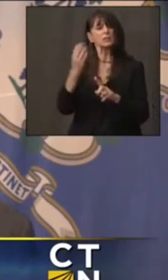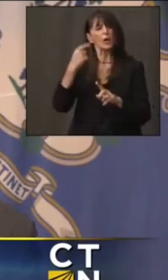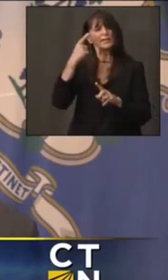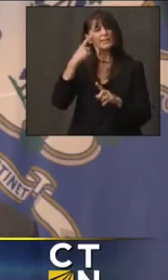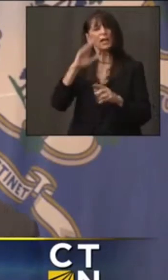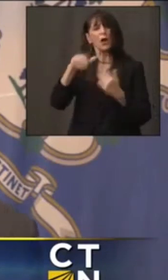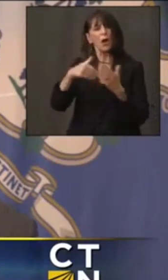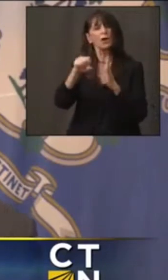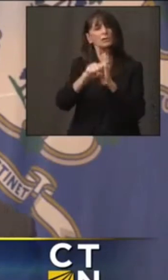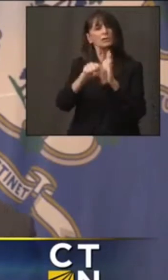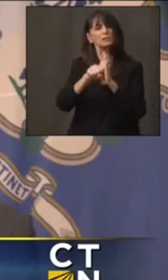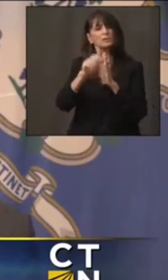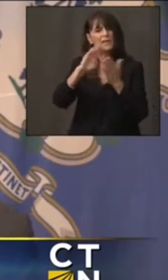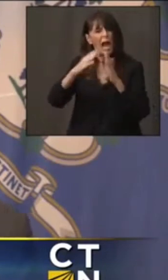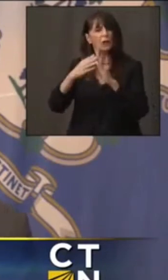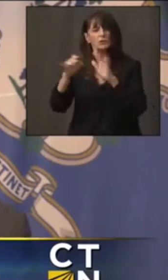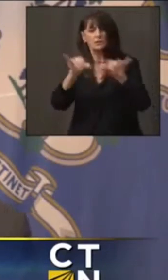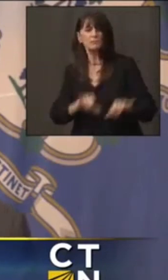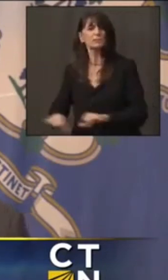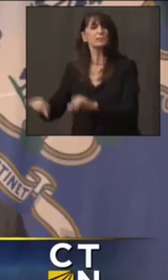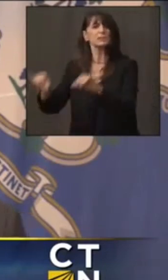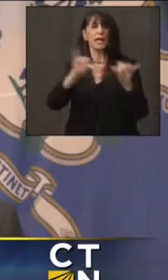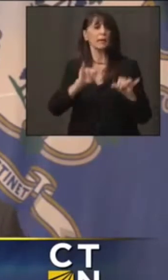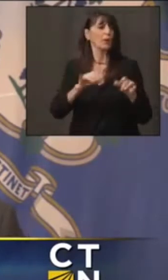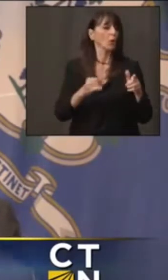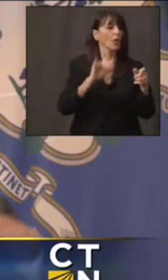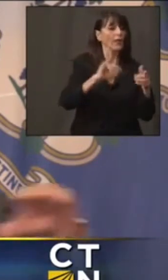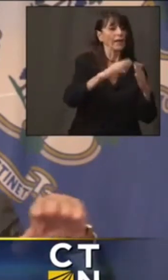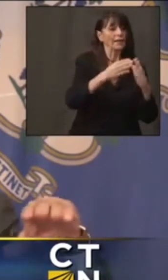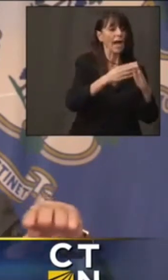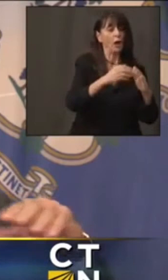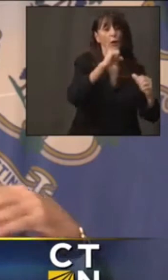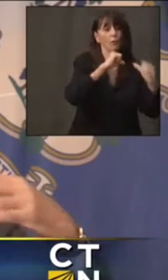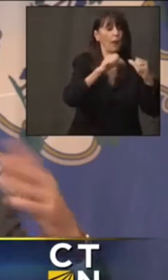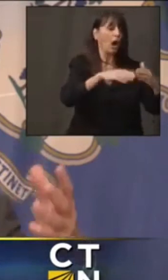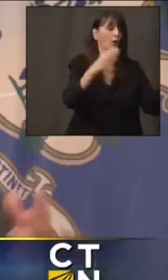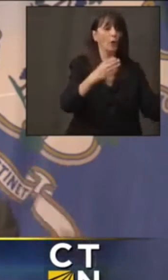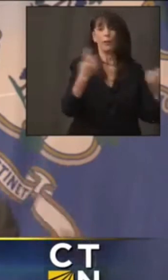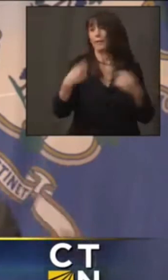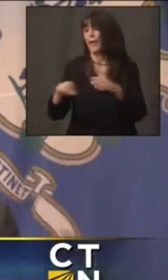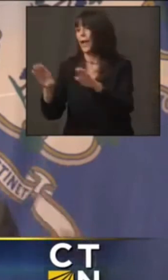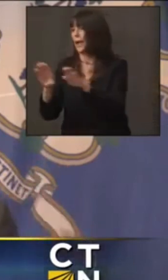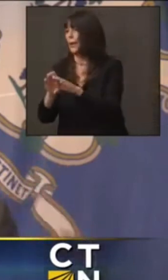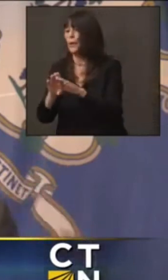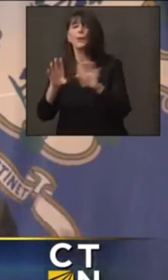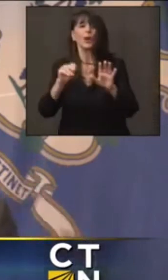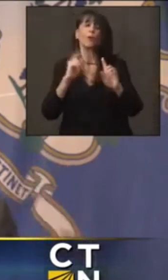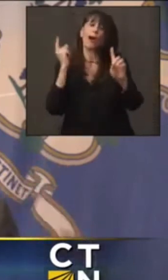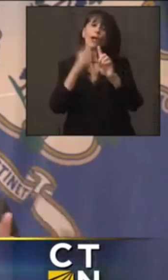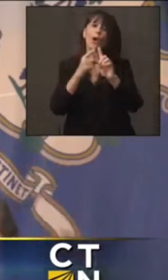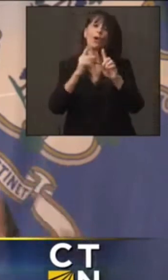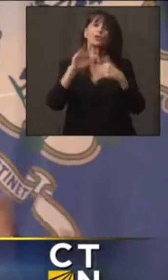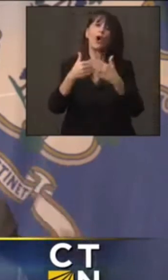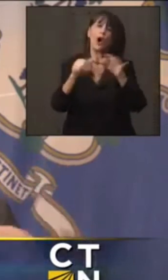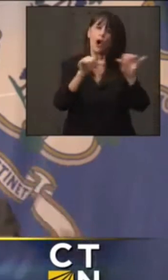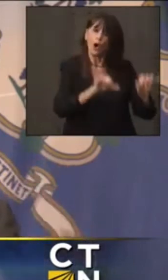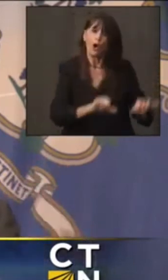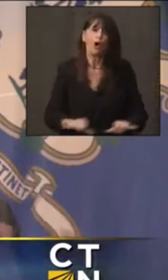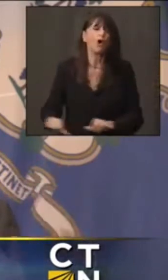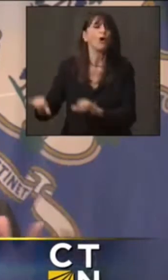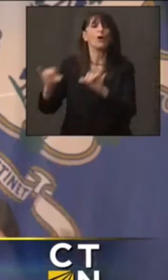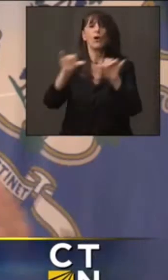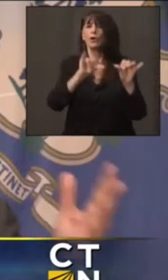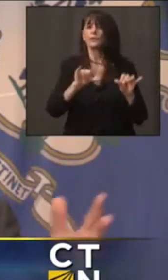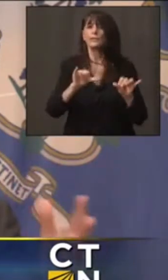want some communities saying my bars can be open and others not. We wanted to have a cap in terms of permissiveness. We wanted to be